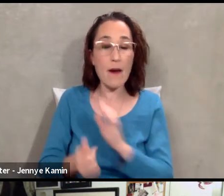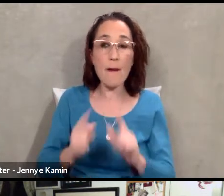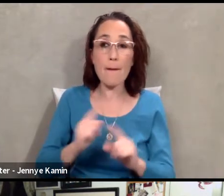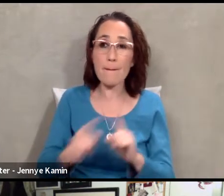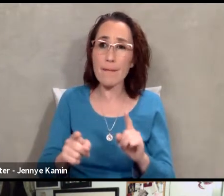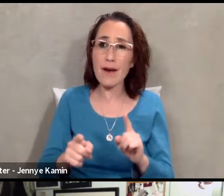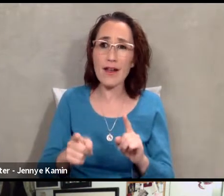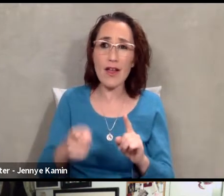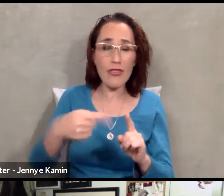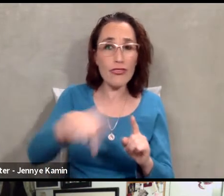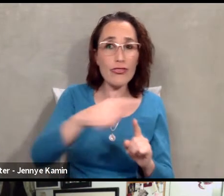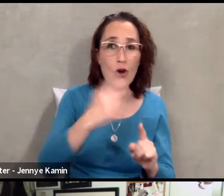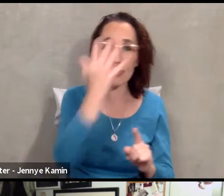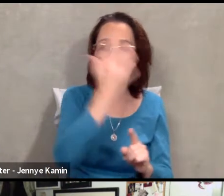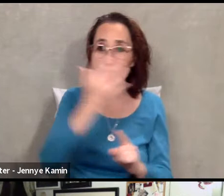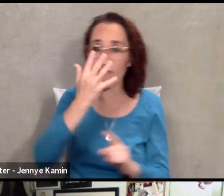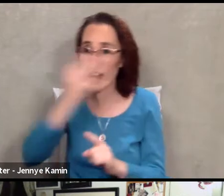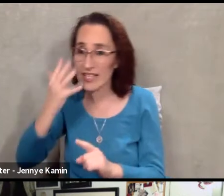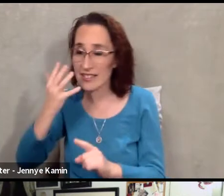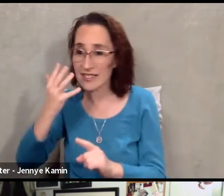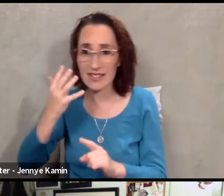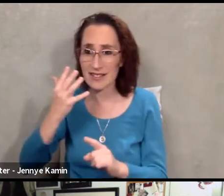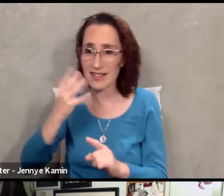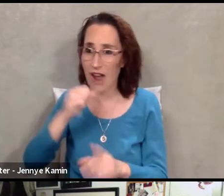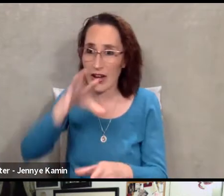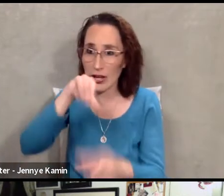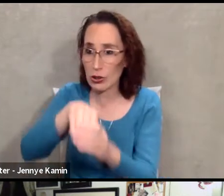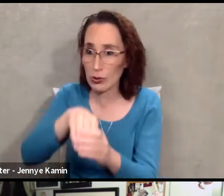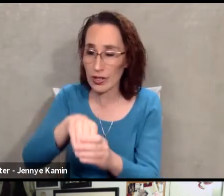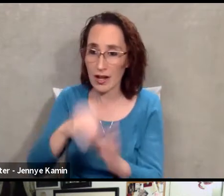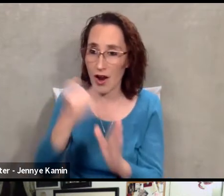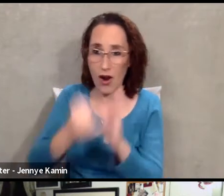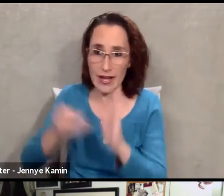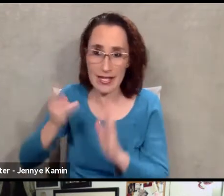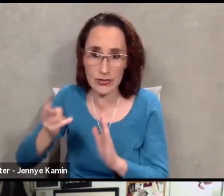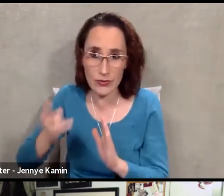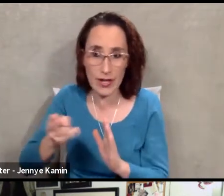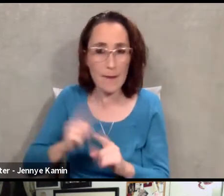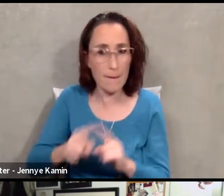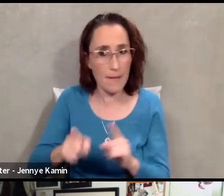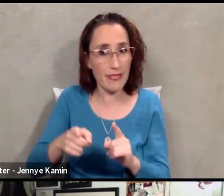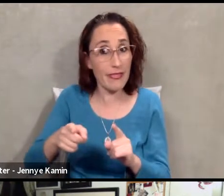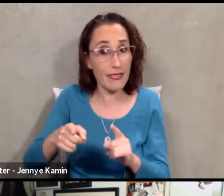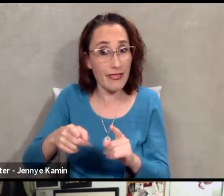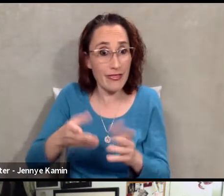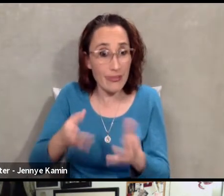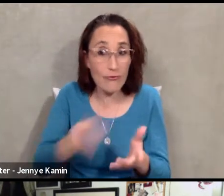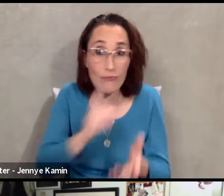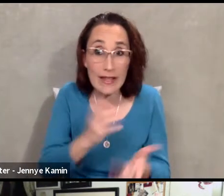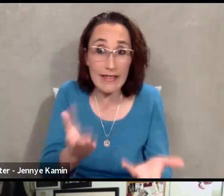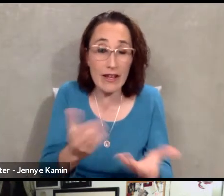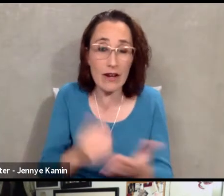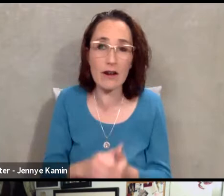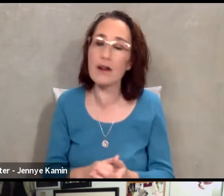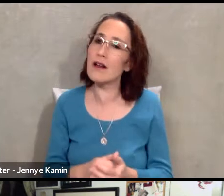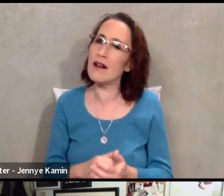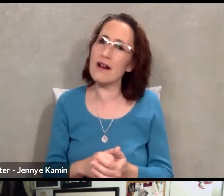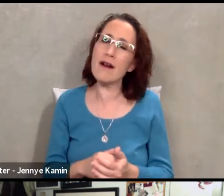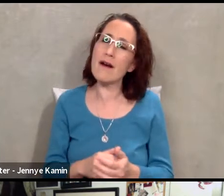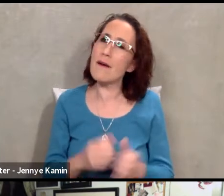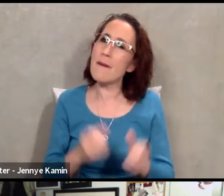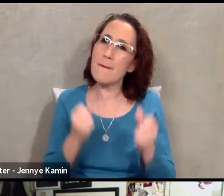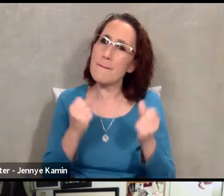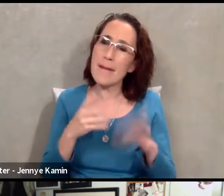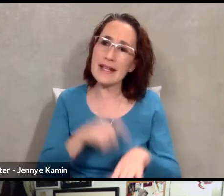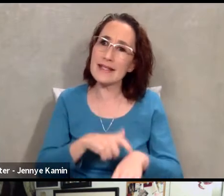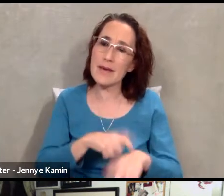art history. It's a complicated thing, but yeah. People with impairments rarely show up in the history of portraiture,